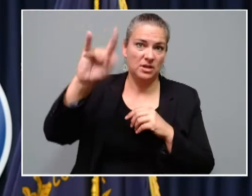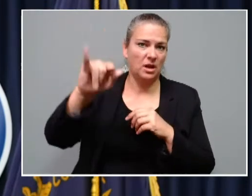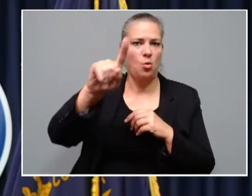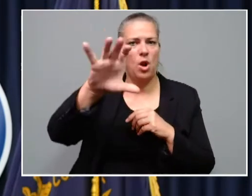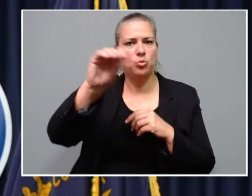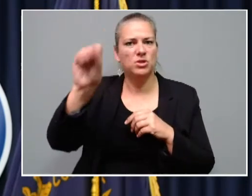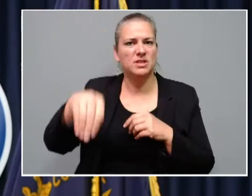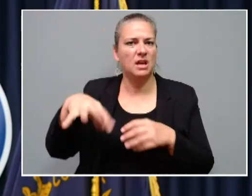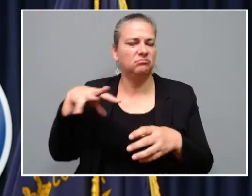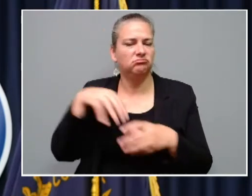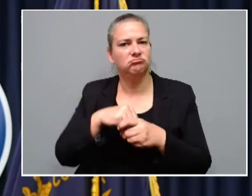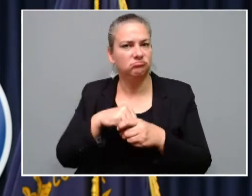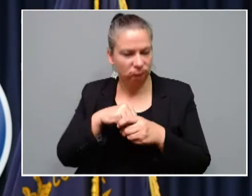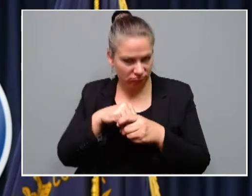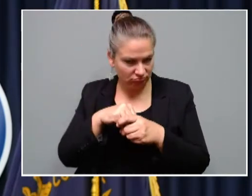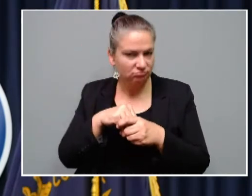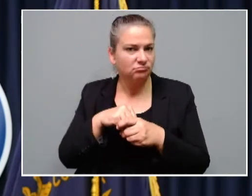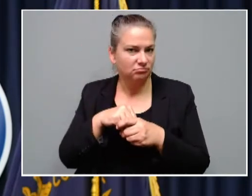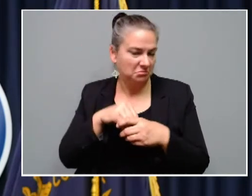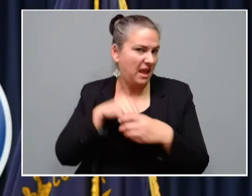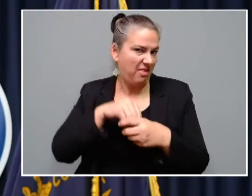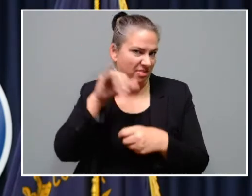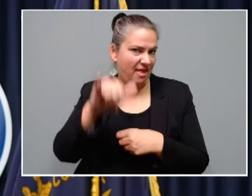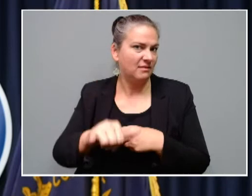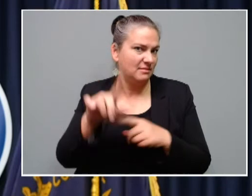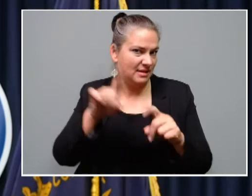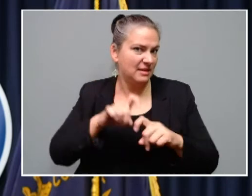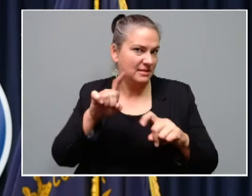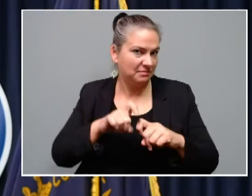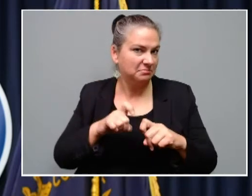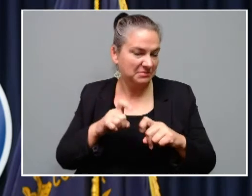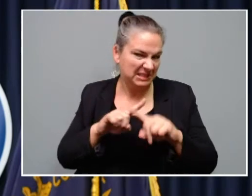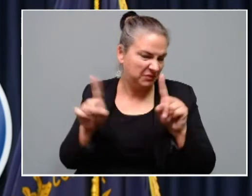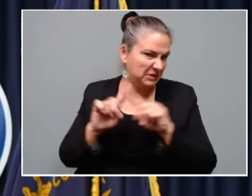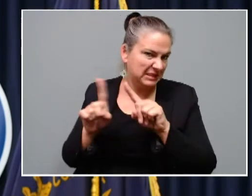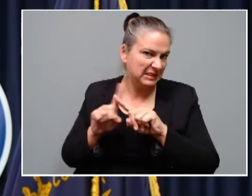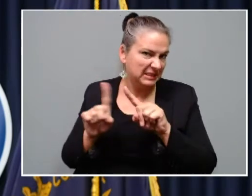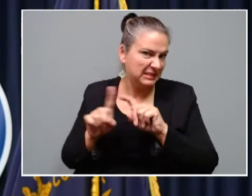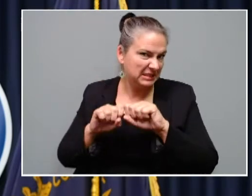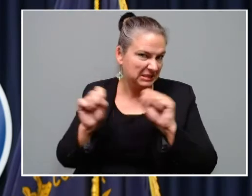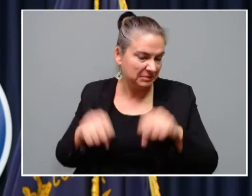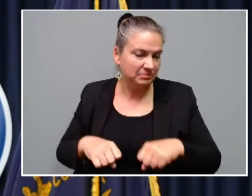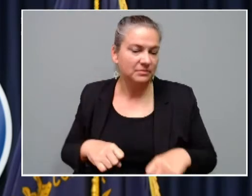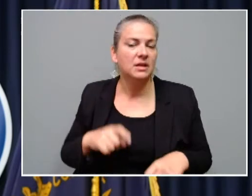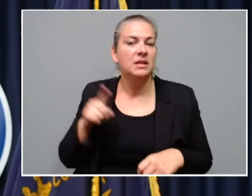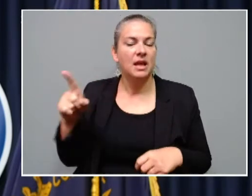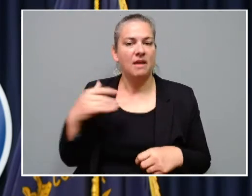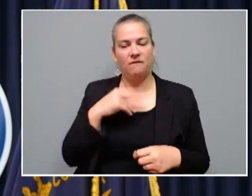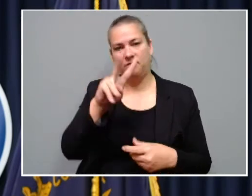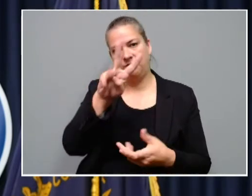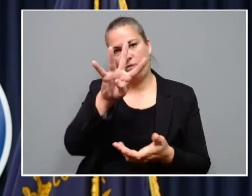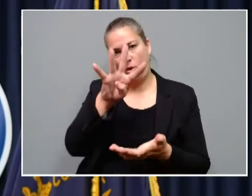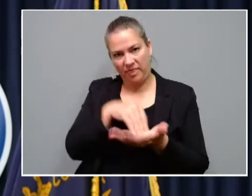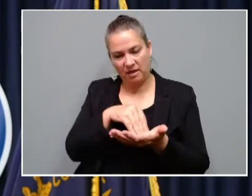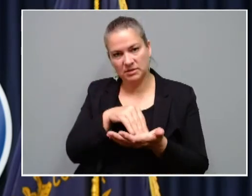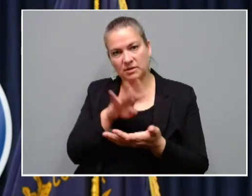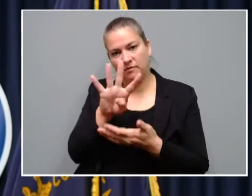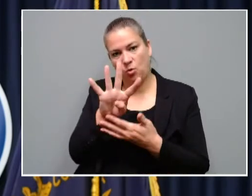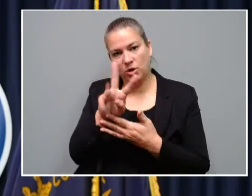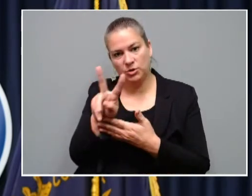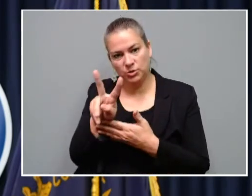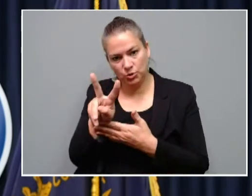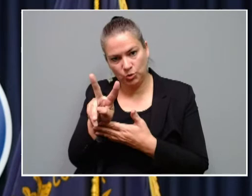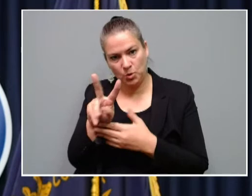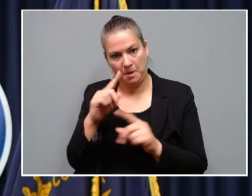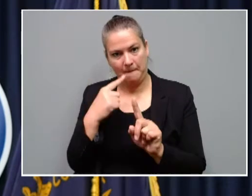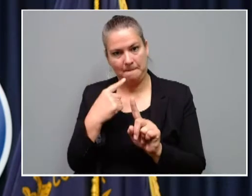with its different systems there. They've resulted in 4,042